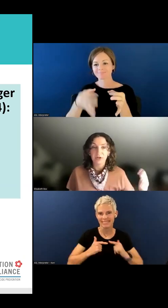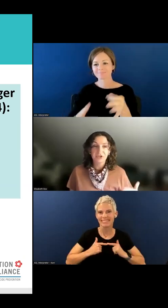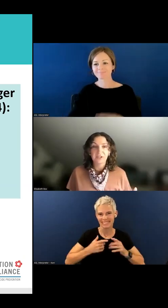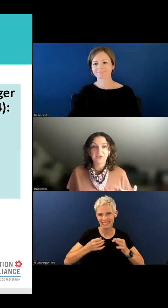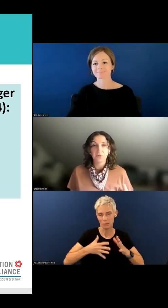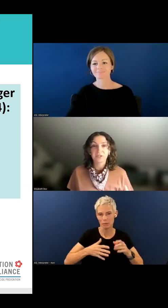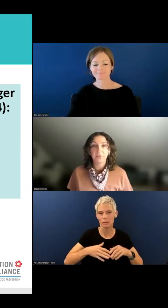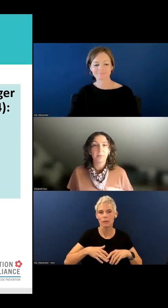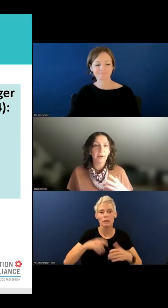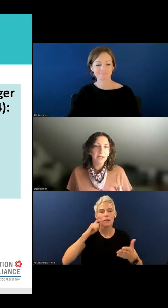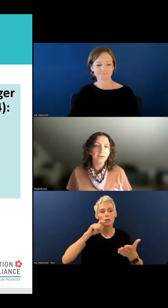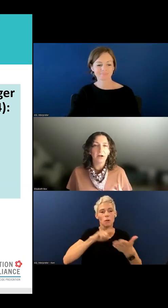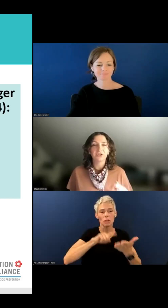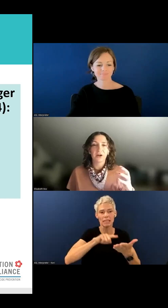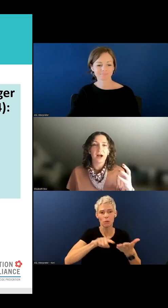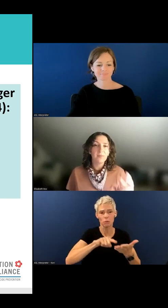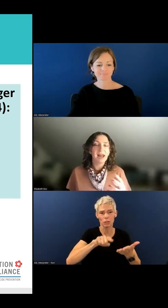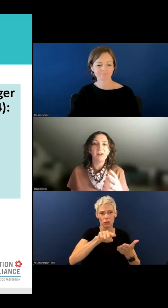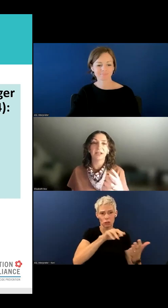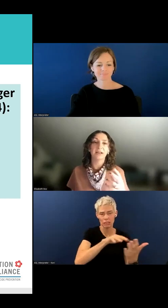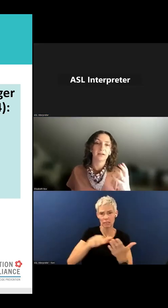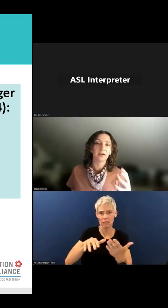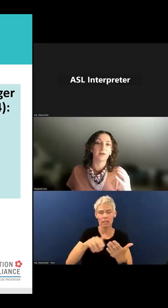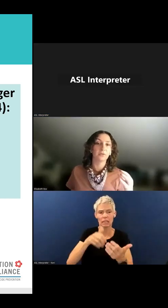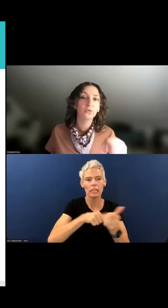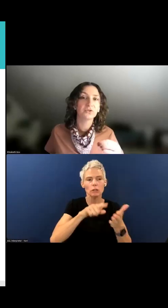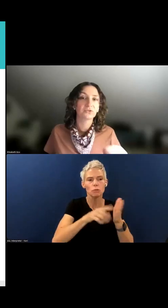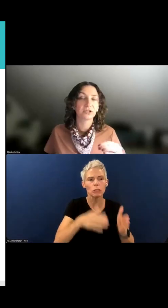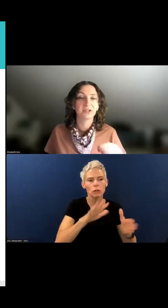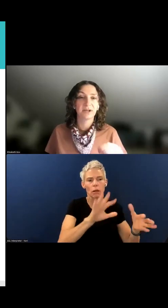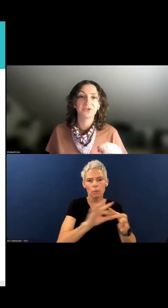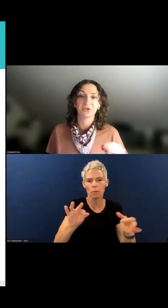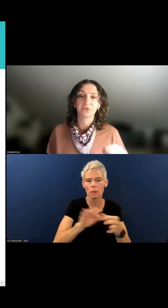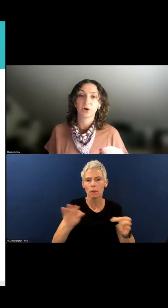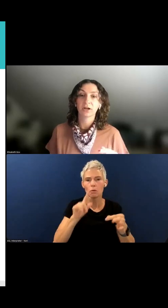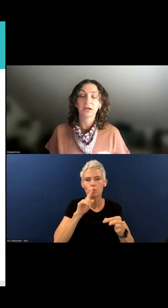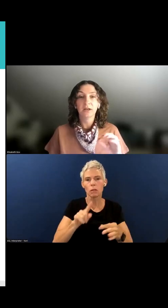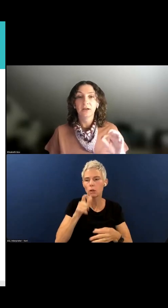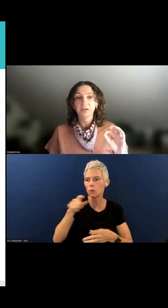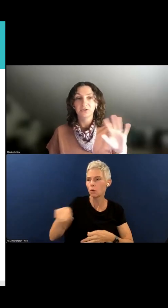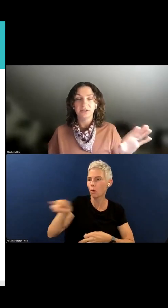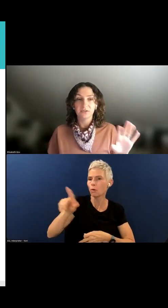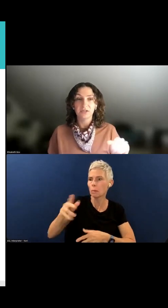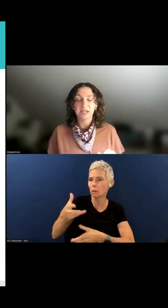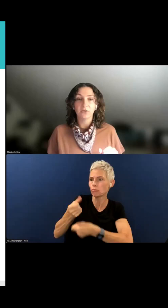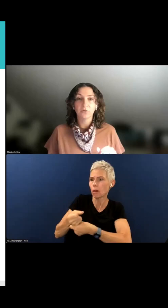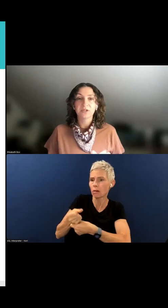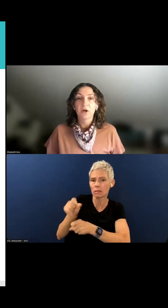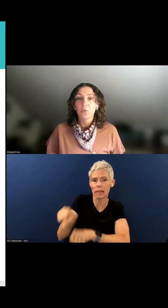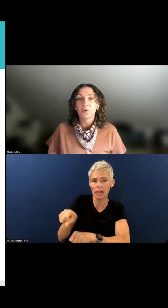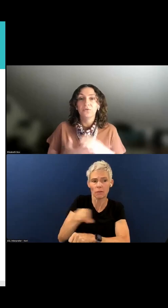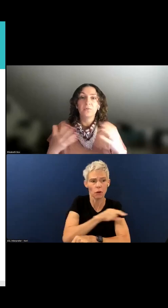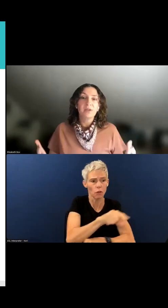study what each of these groups said, but by and large, the commonality of who those trusted messengers were to these